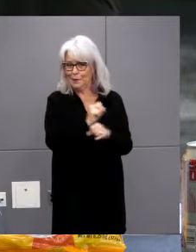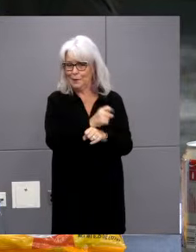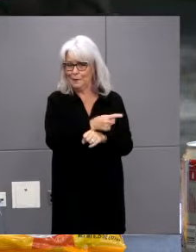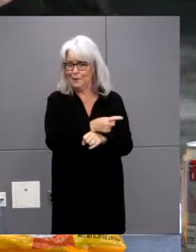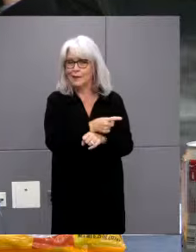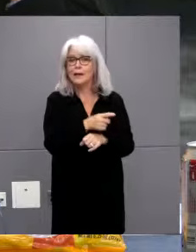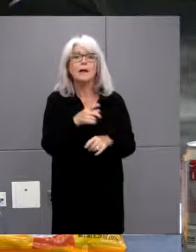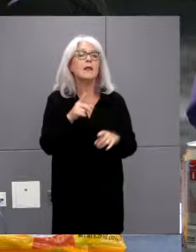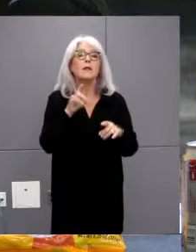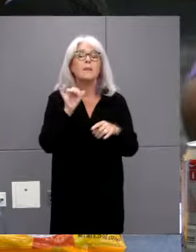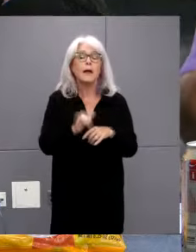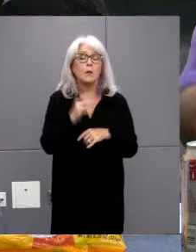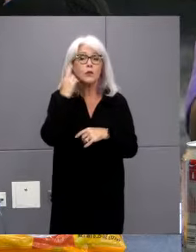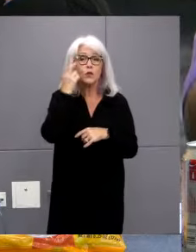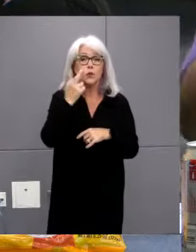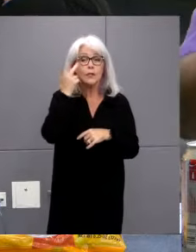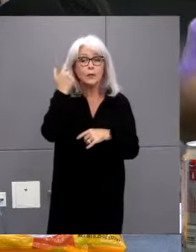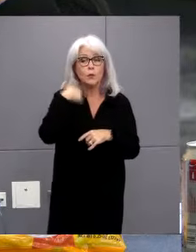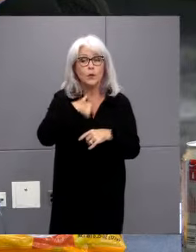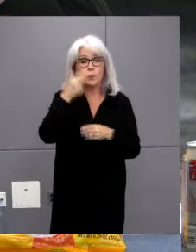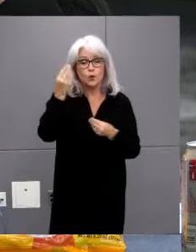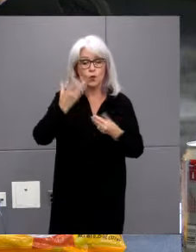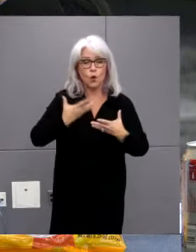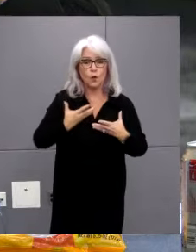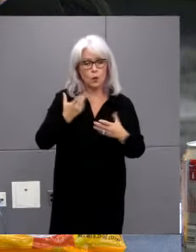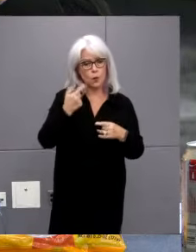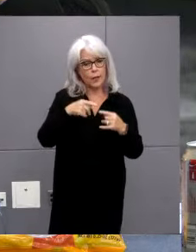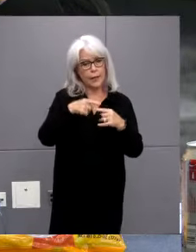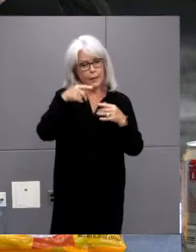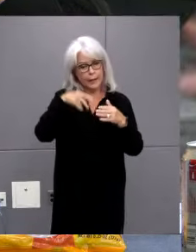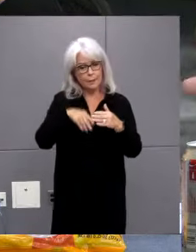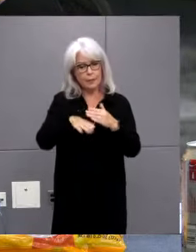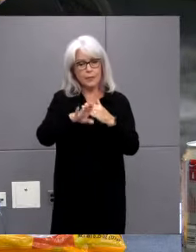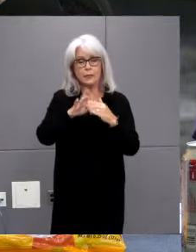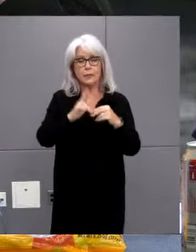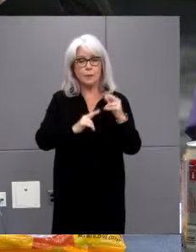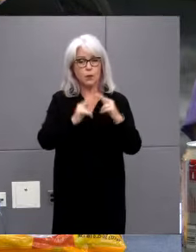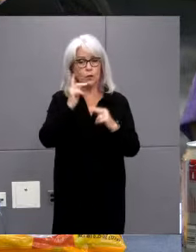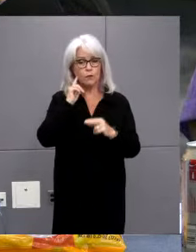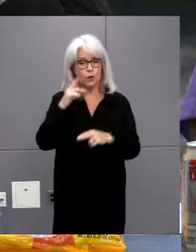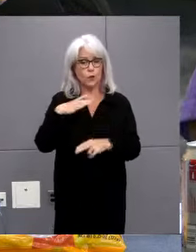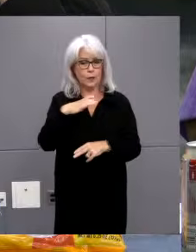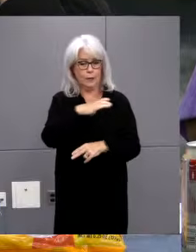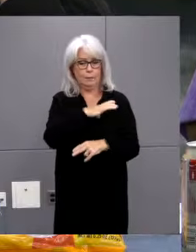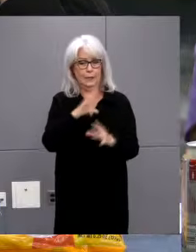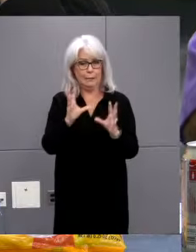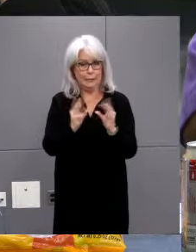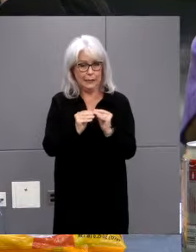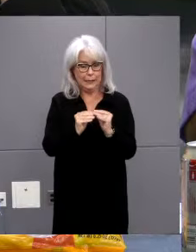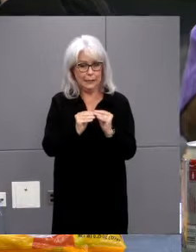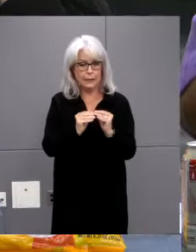was the reason that we were told. When I came into the building for the committee meeting,